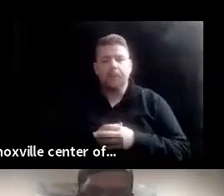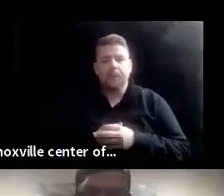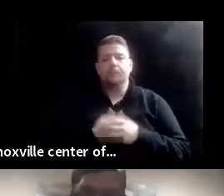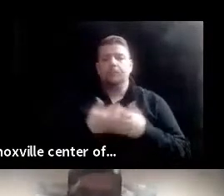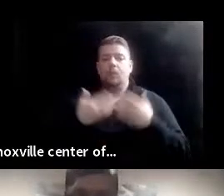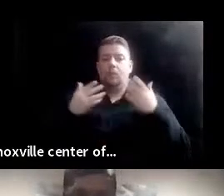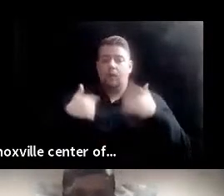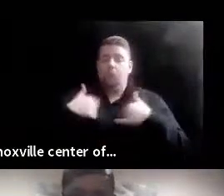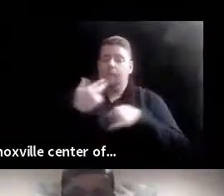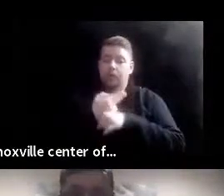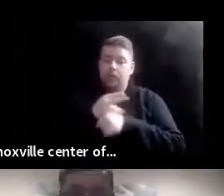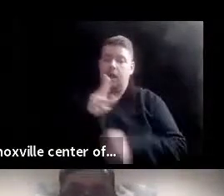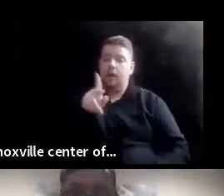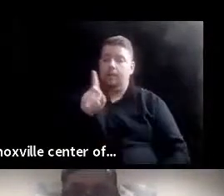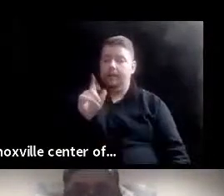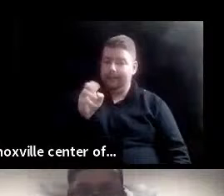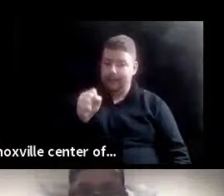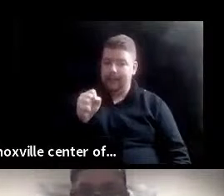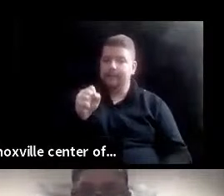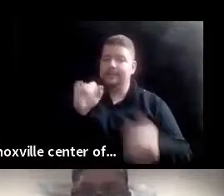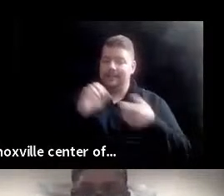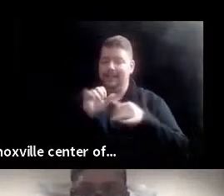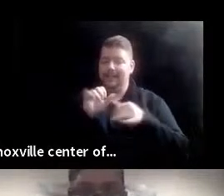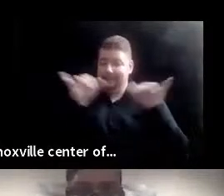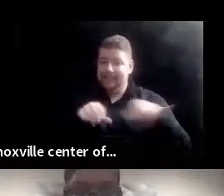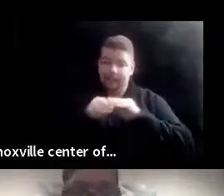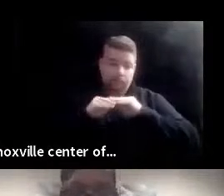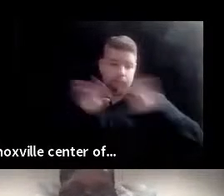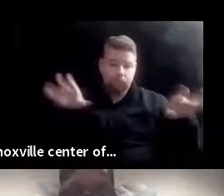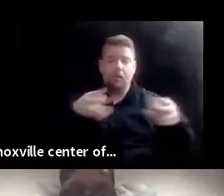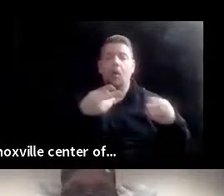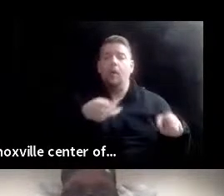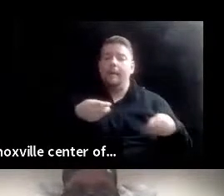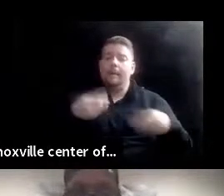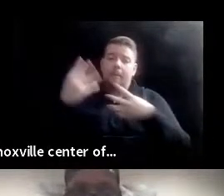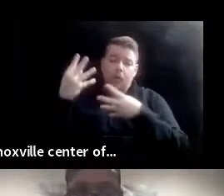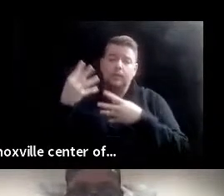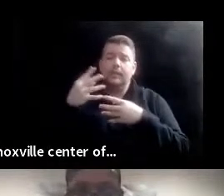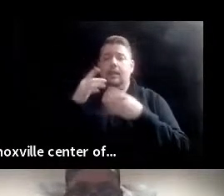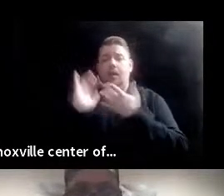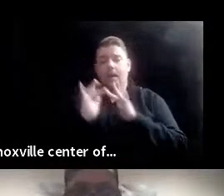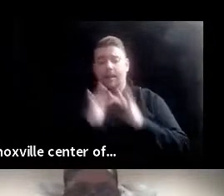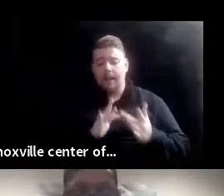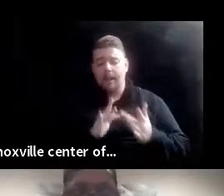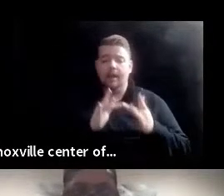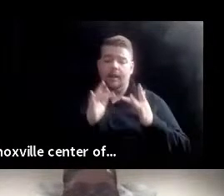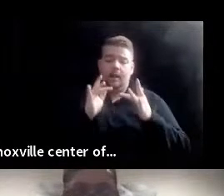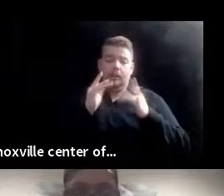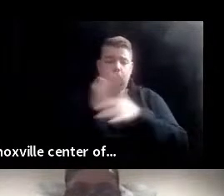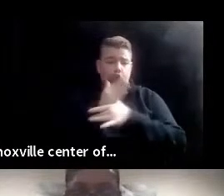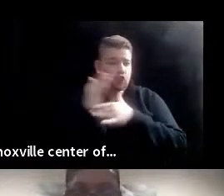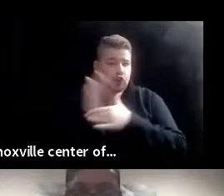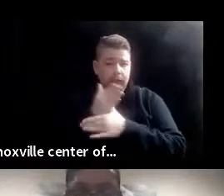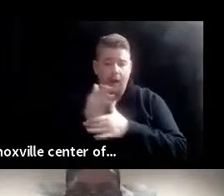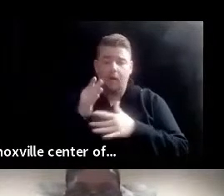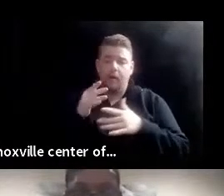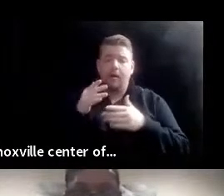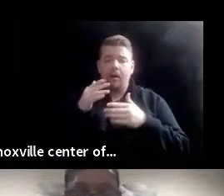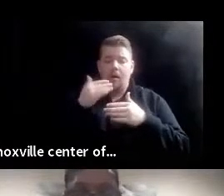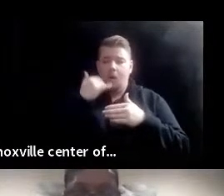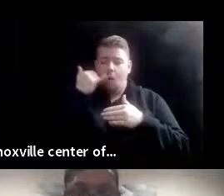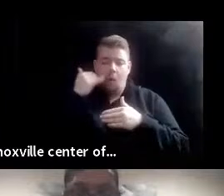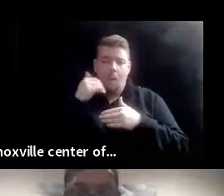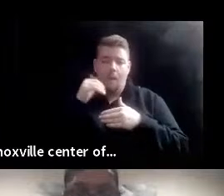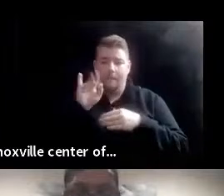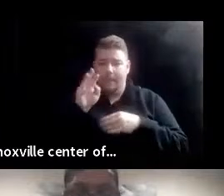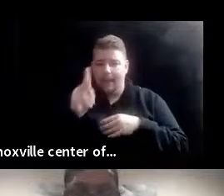Well, we'll be using our updates to get that information out. We'll be posting it online. We'll be sharing it with our phone bank and folks